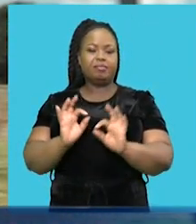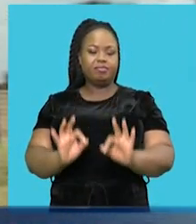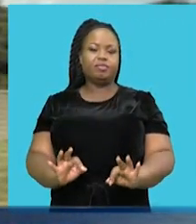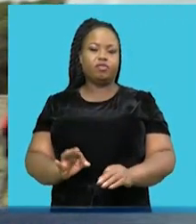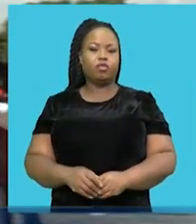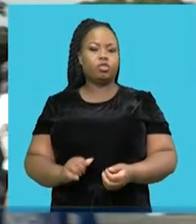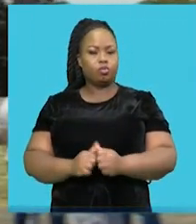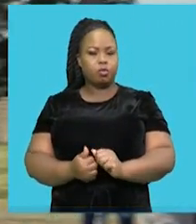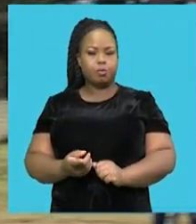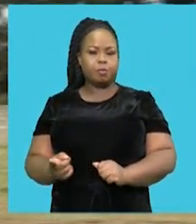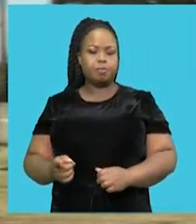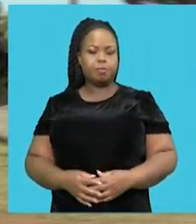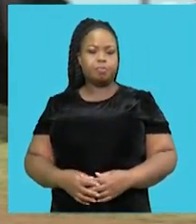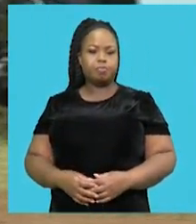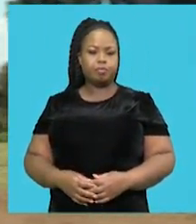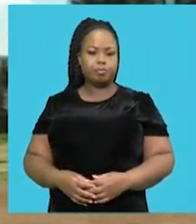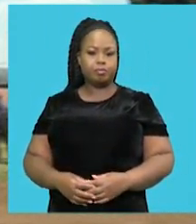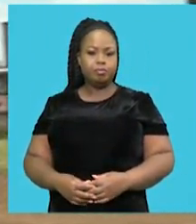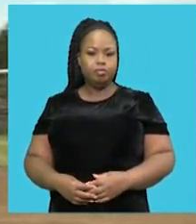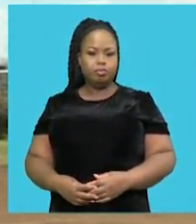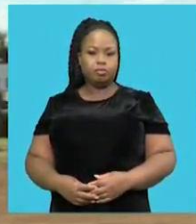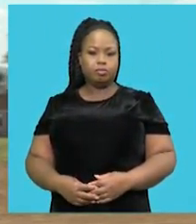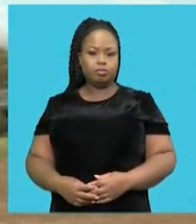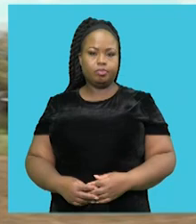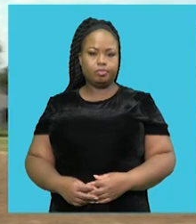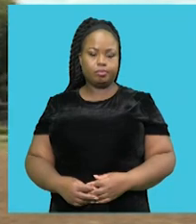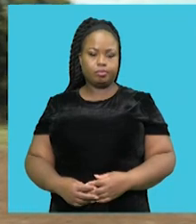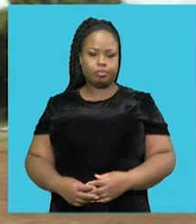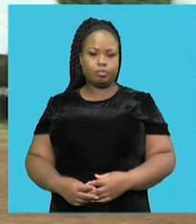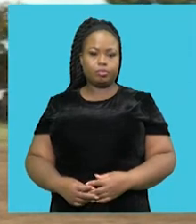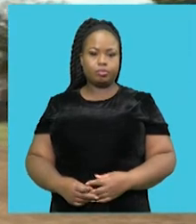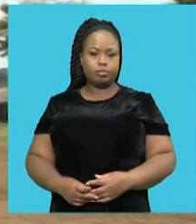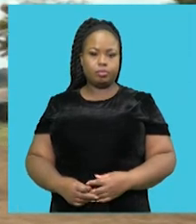grassroots sports. For Soweto TV Sports News, I am Itumeleng Banda.